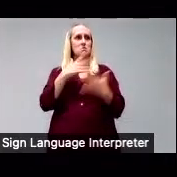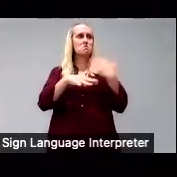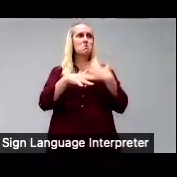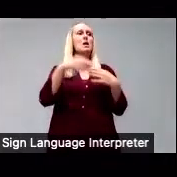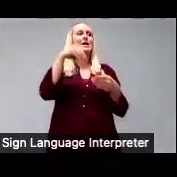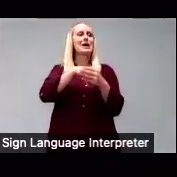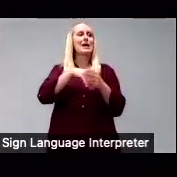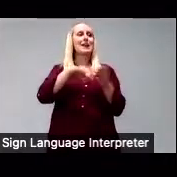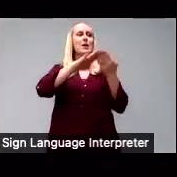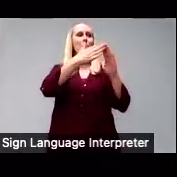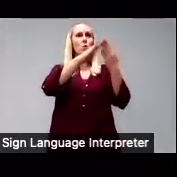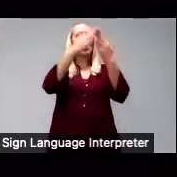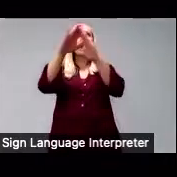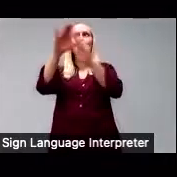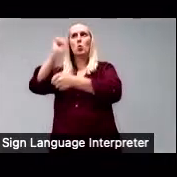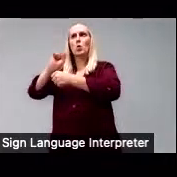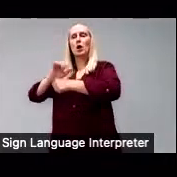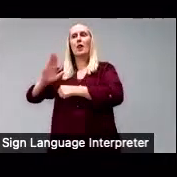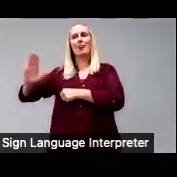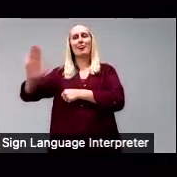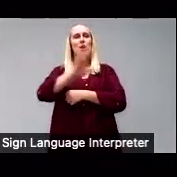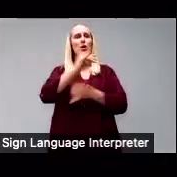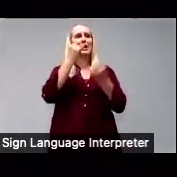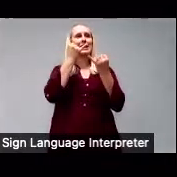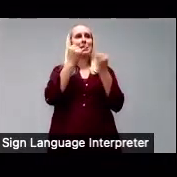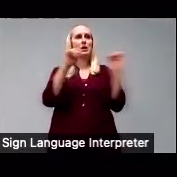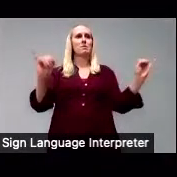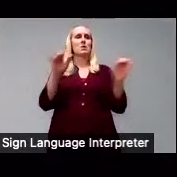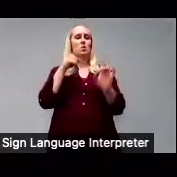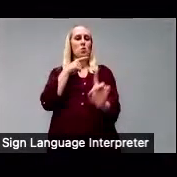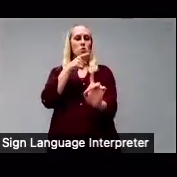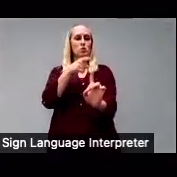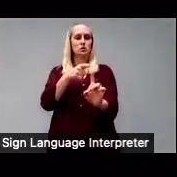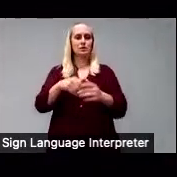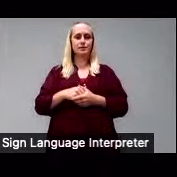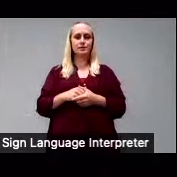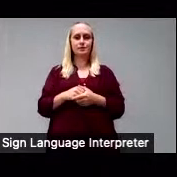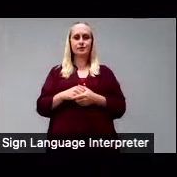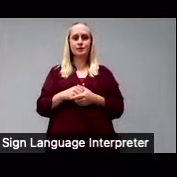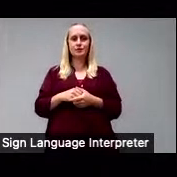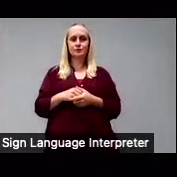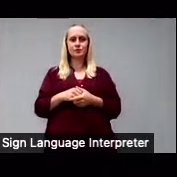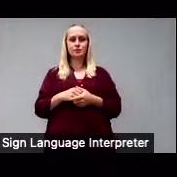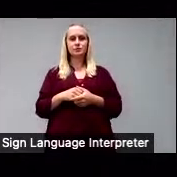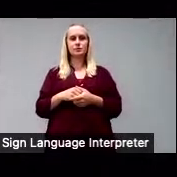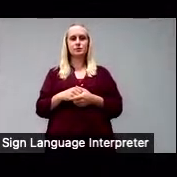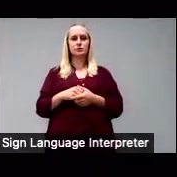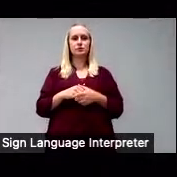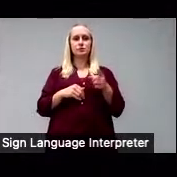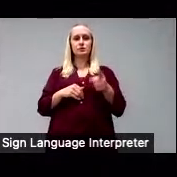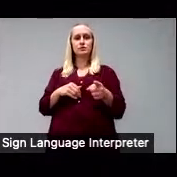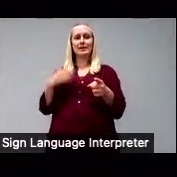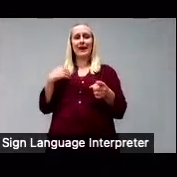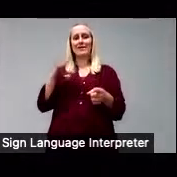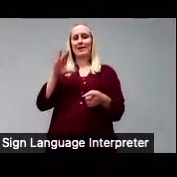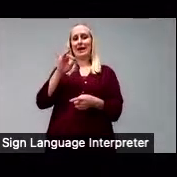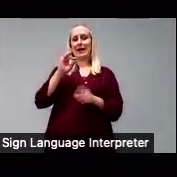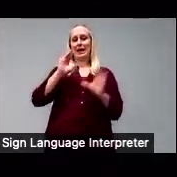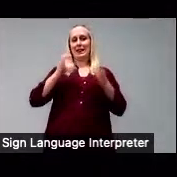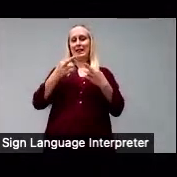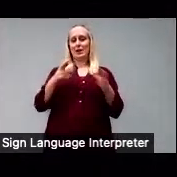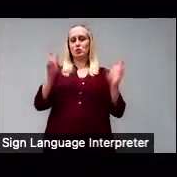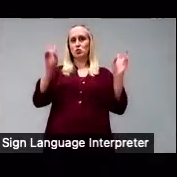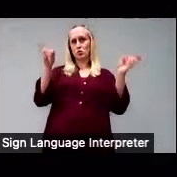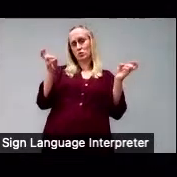their independent goals. So in a sort of in a nutshell, we have 8 classrooms, we have 8